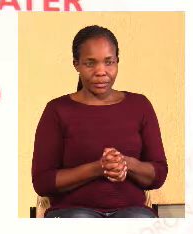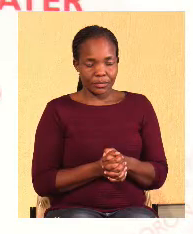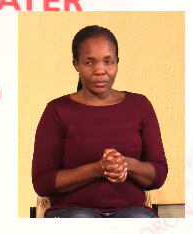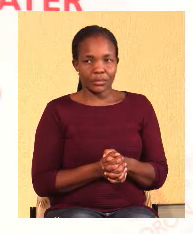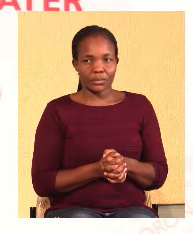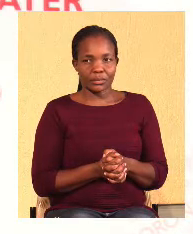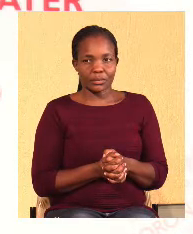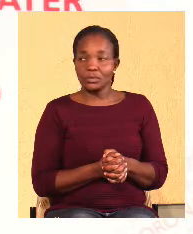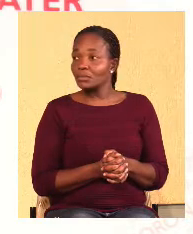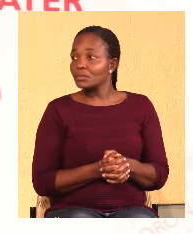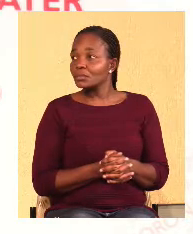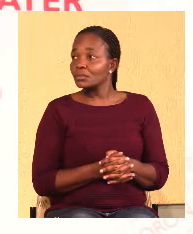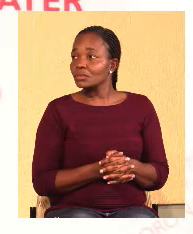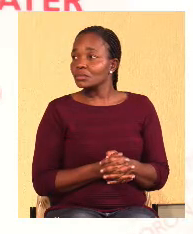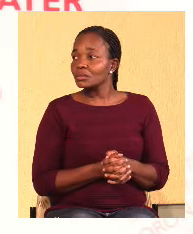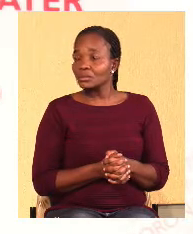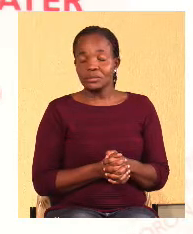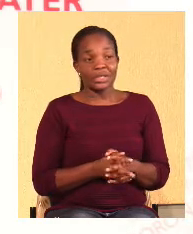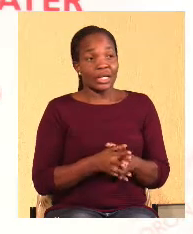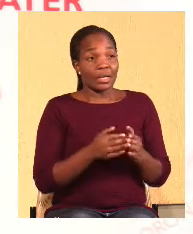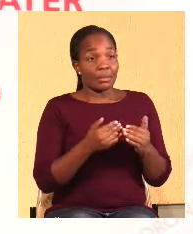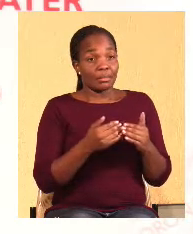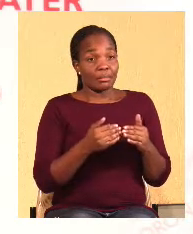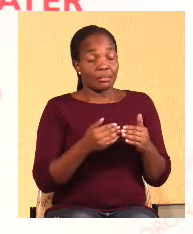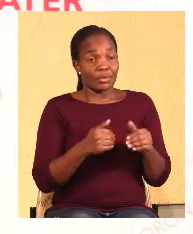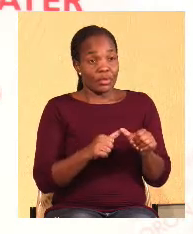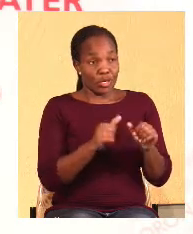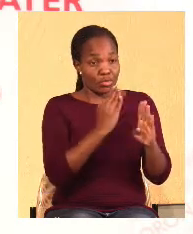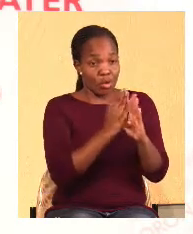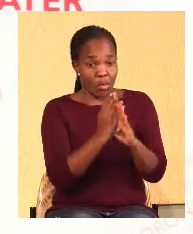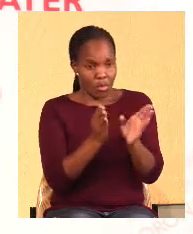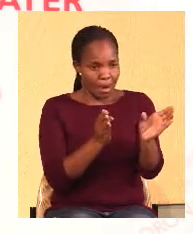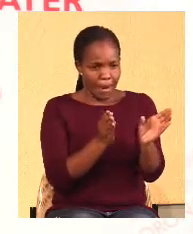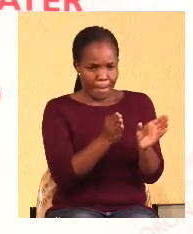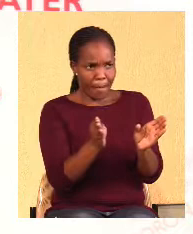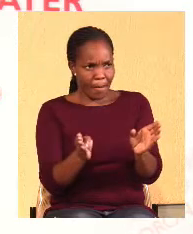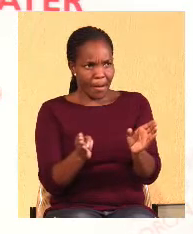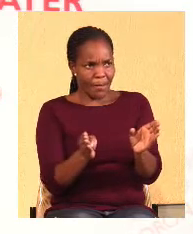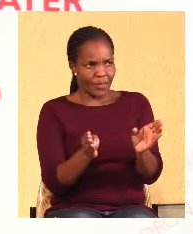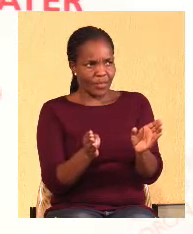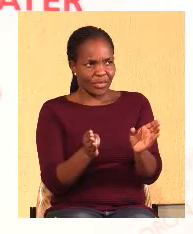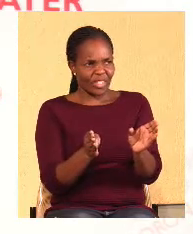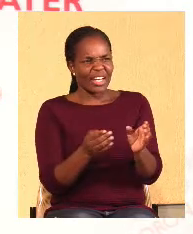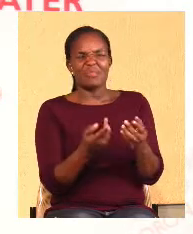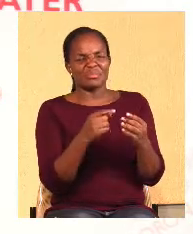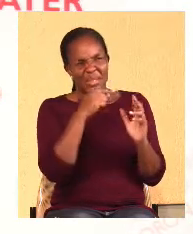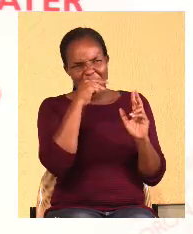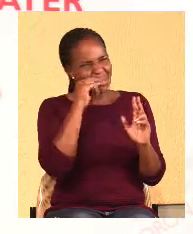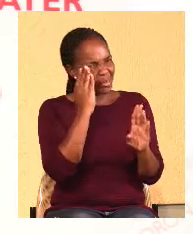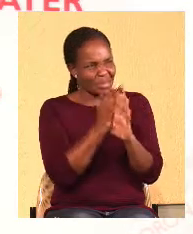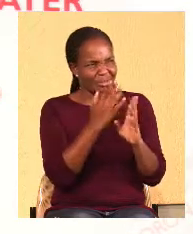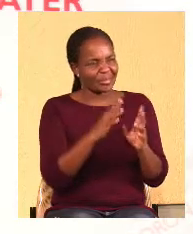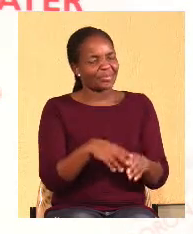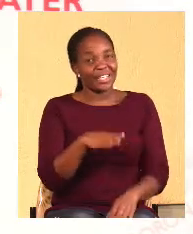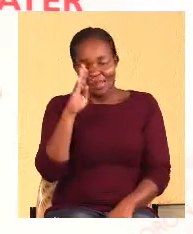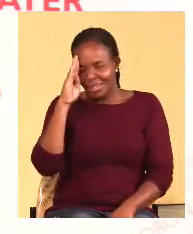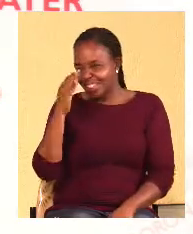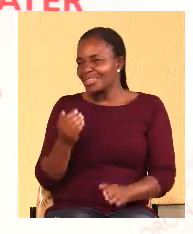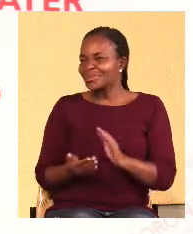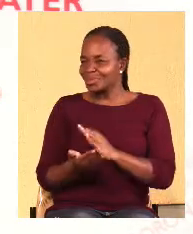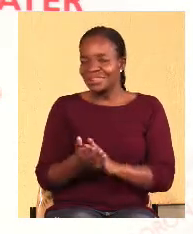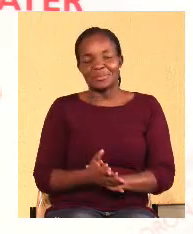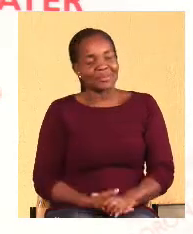of the regulations, Yvonne. Mm-hmm. Would you mind if I say, Yvonne? Not a problem at all. Good morning. Good morning,